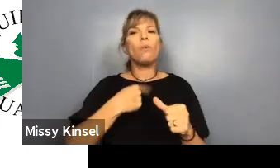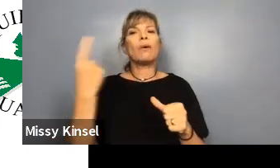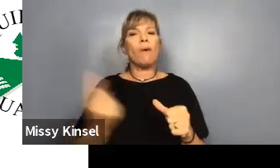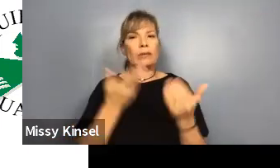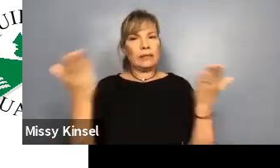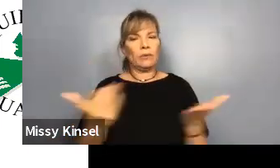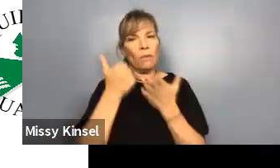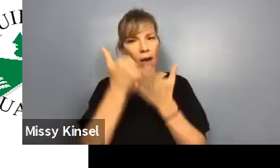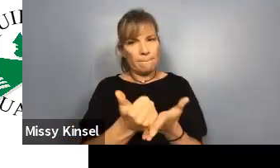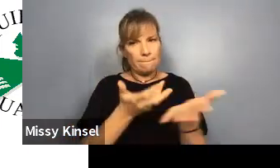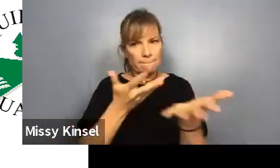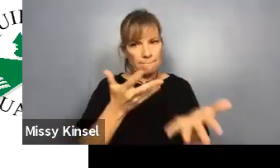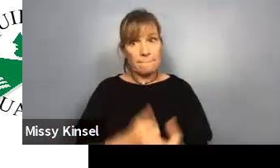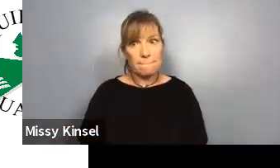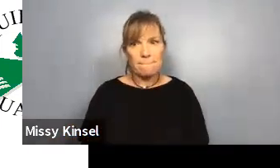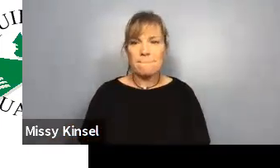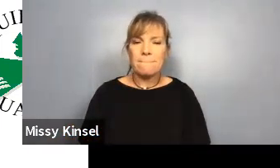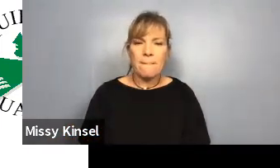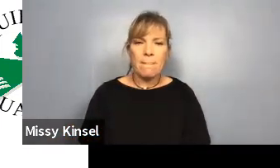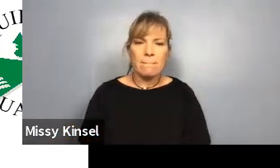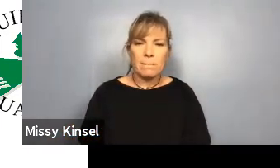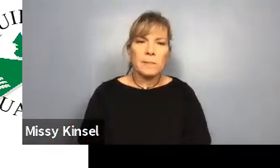to help you.